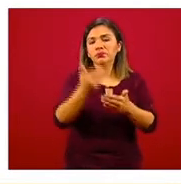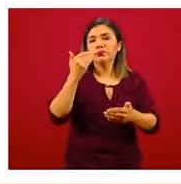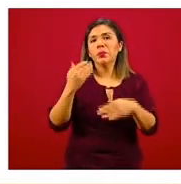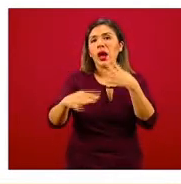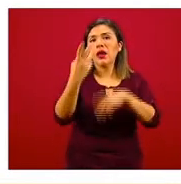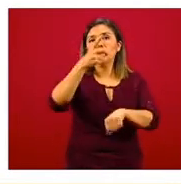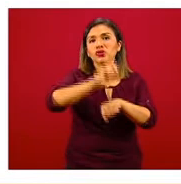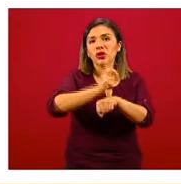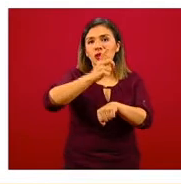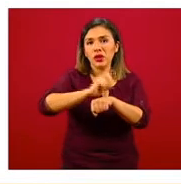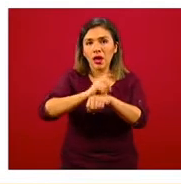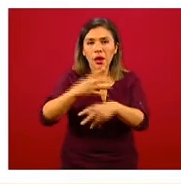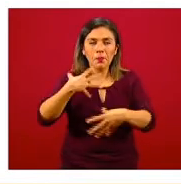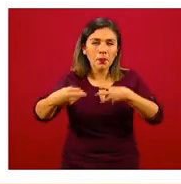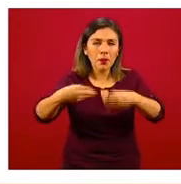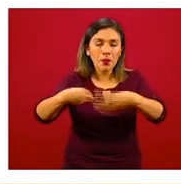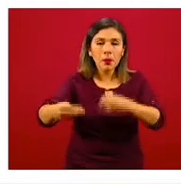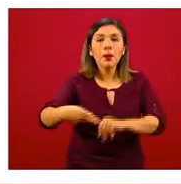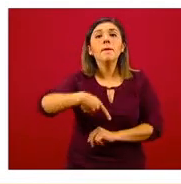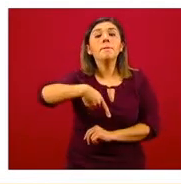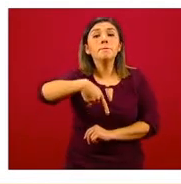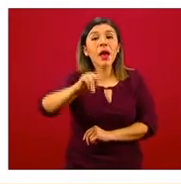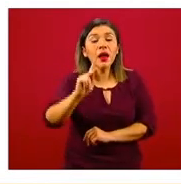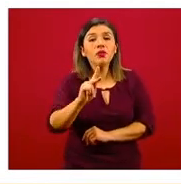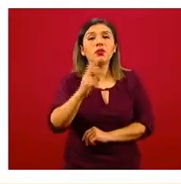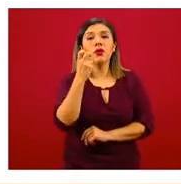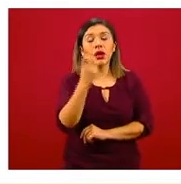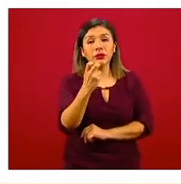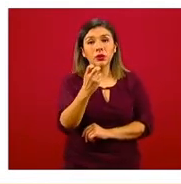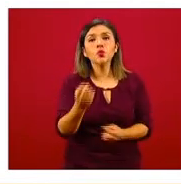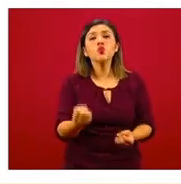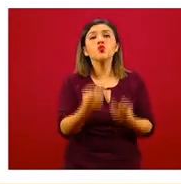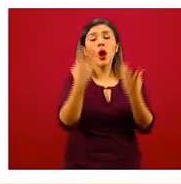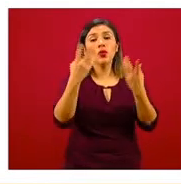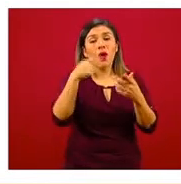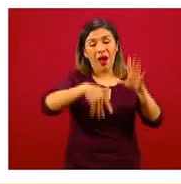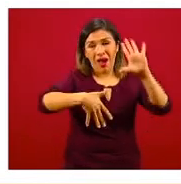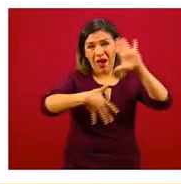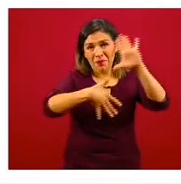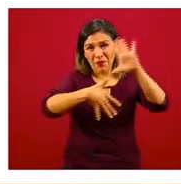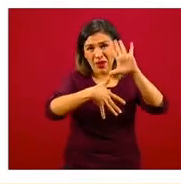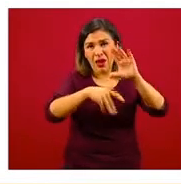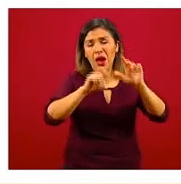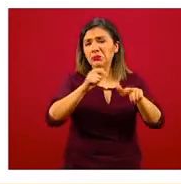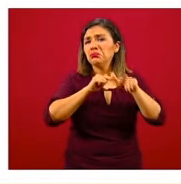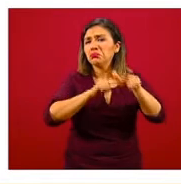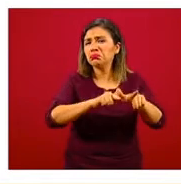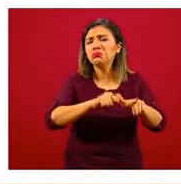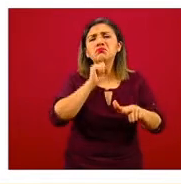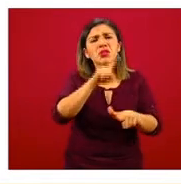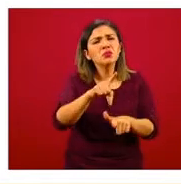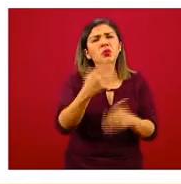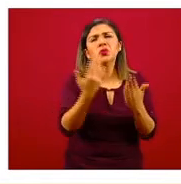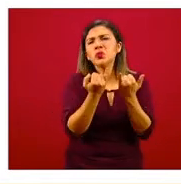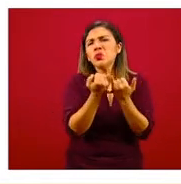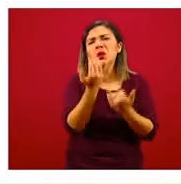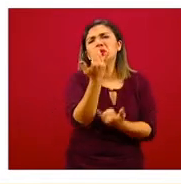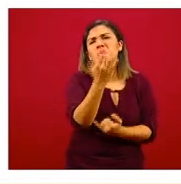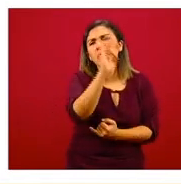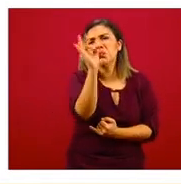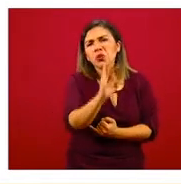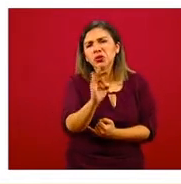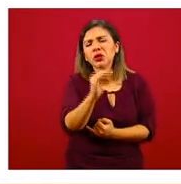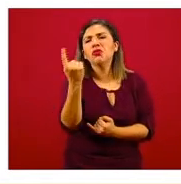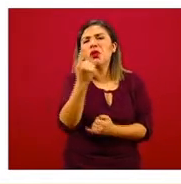is concentrating the majority of active cases. However, the ratio of cases for the Americas